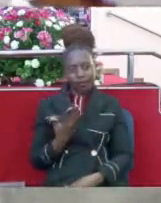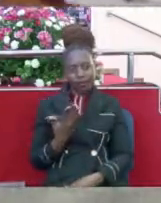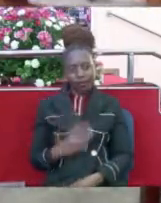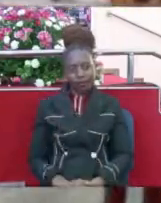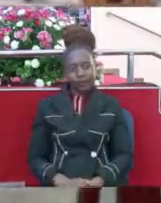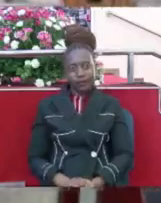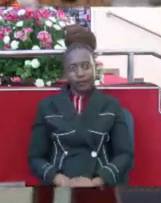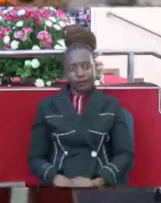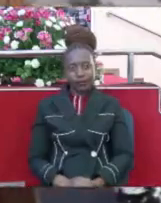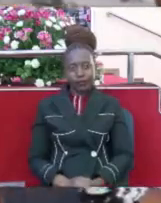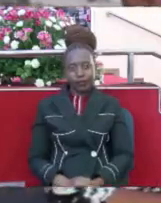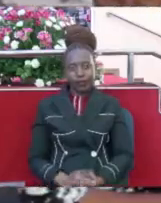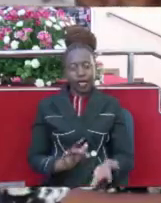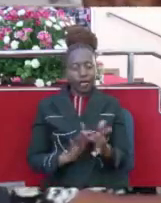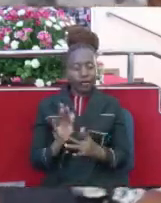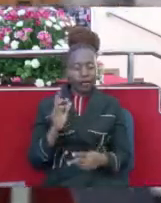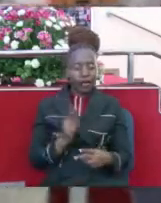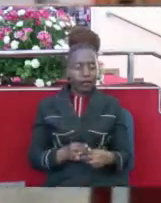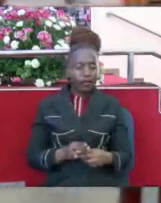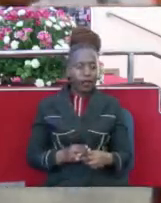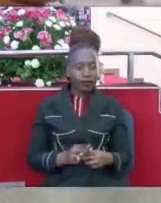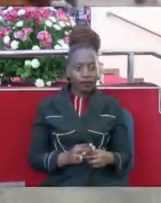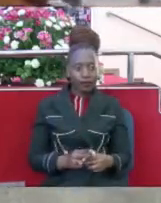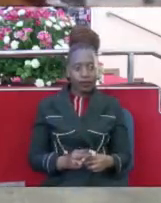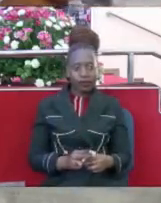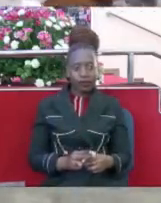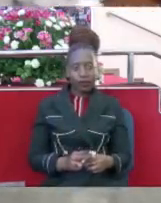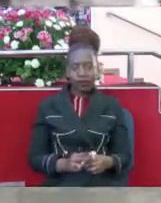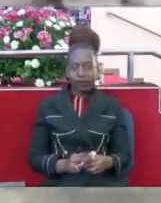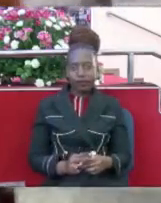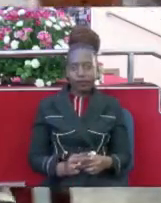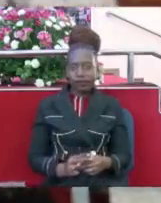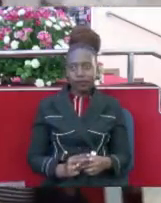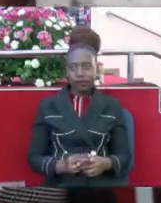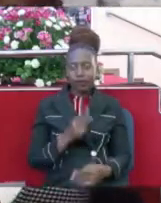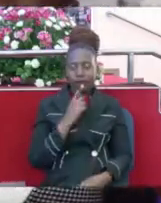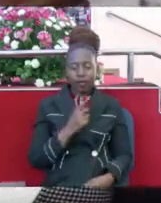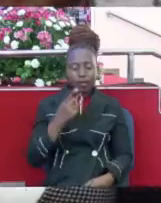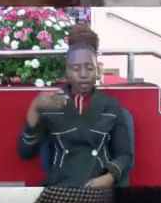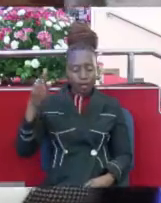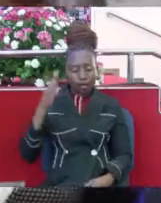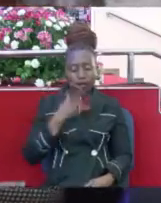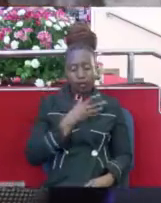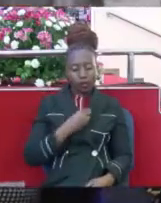family. In the name of Jesus. Tell him you want the double portion of the anointing.